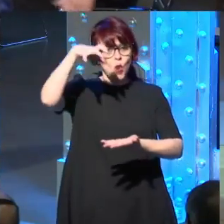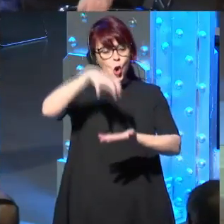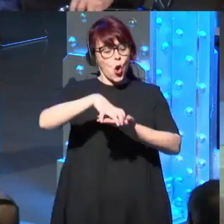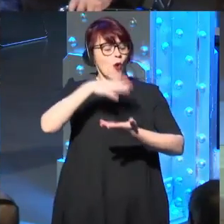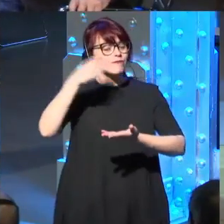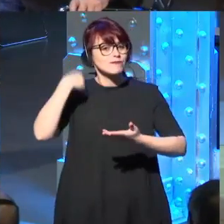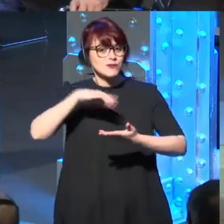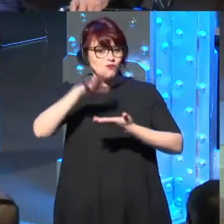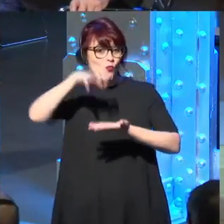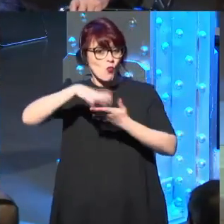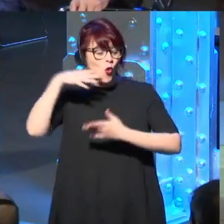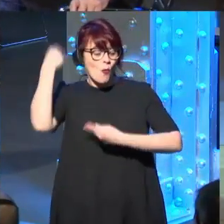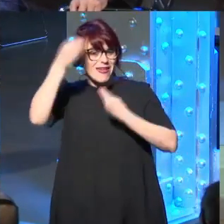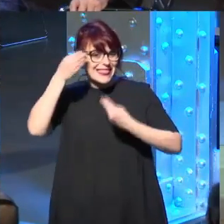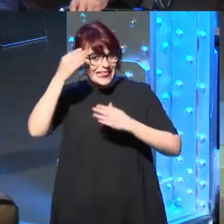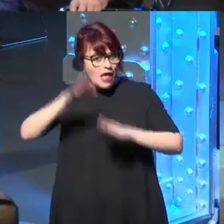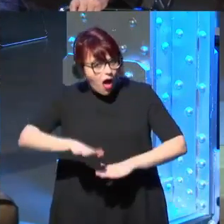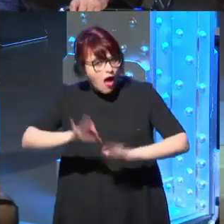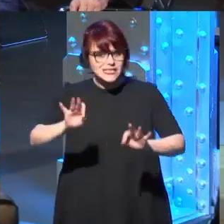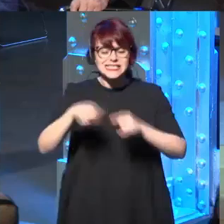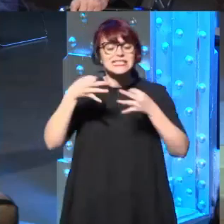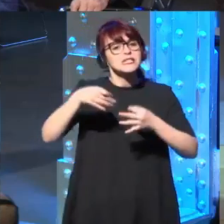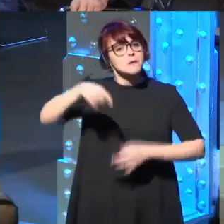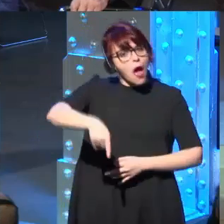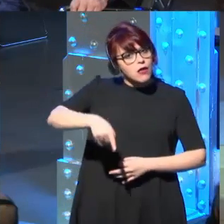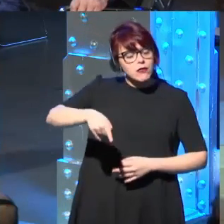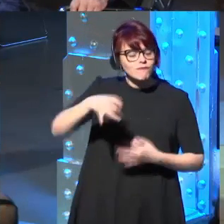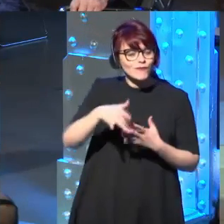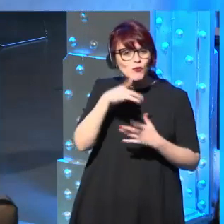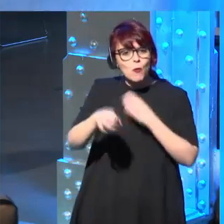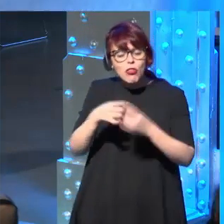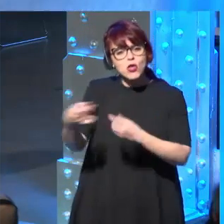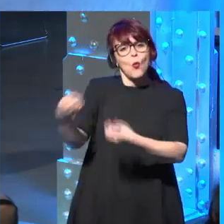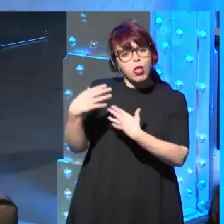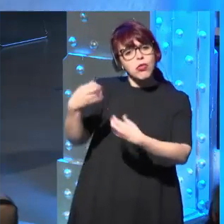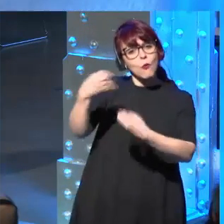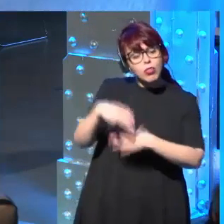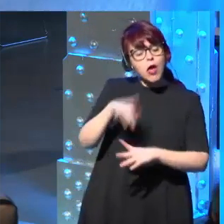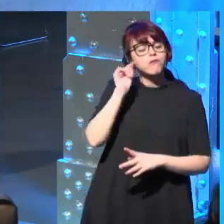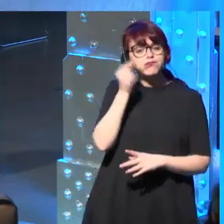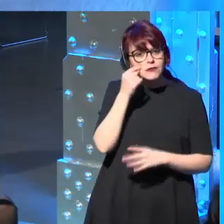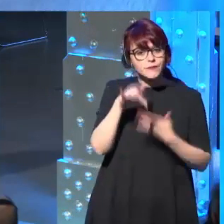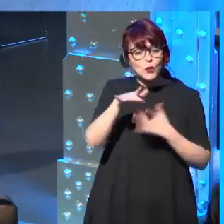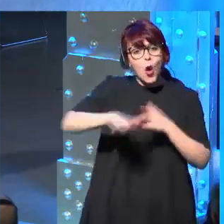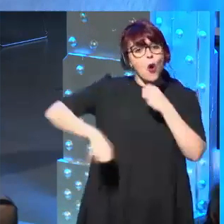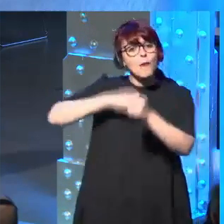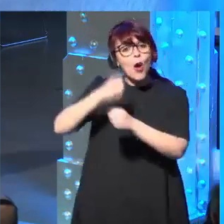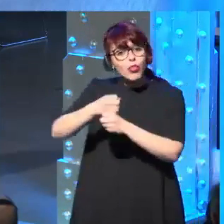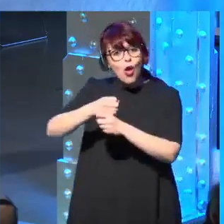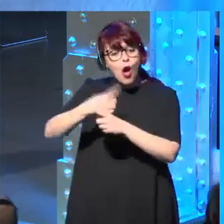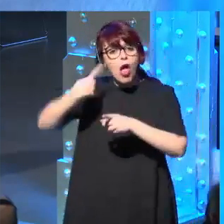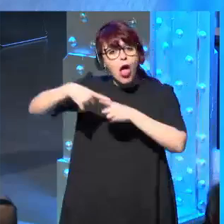telling me things that he had found at the bottom of well. Guns, all sorts of old